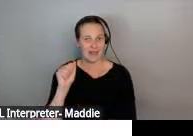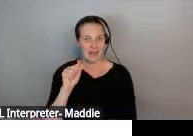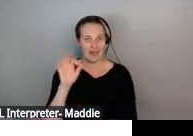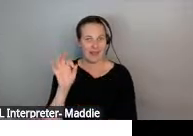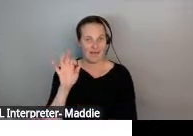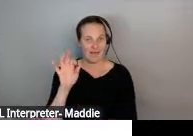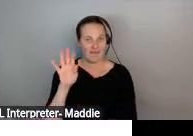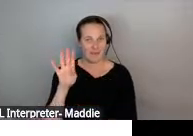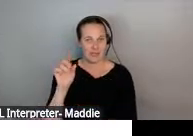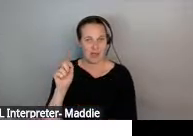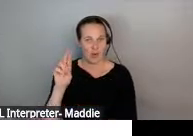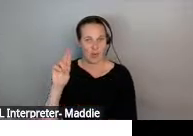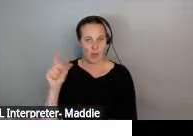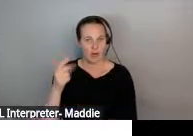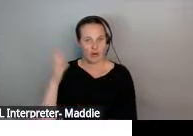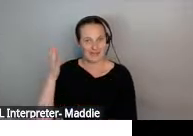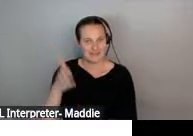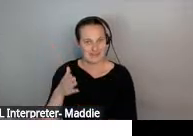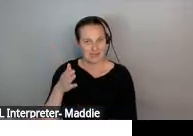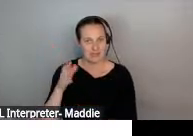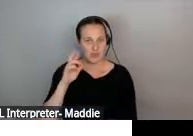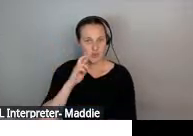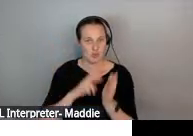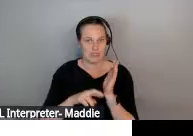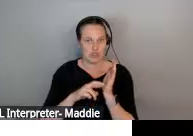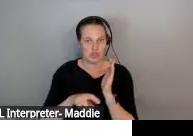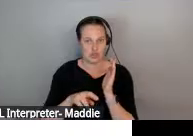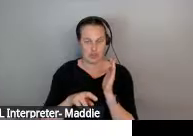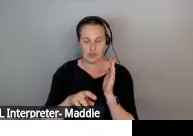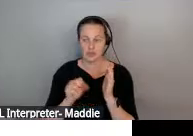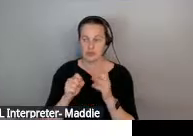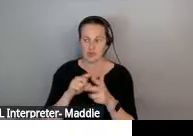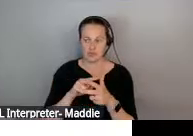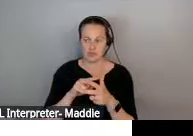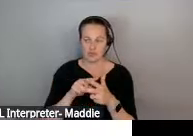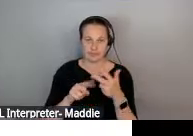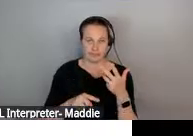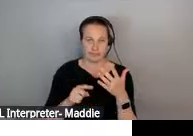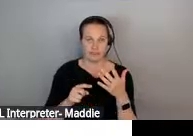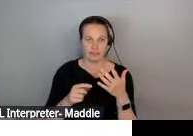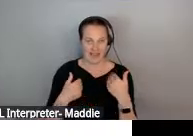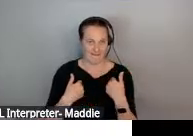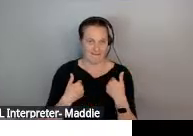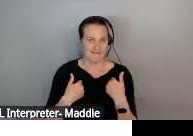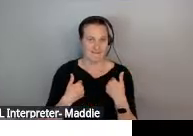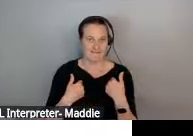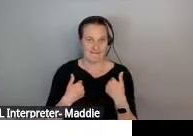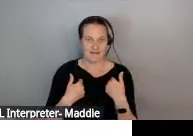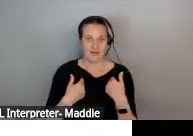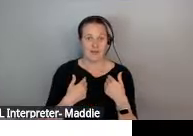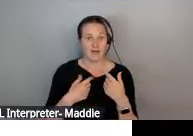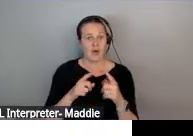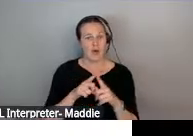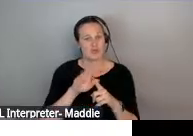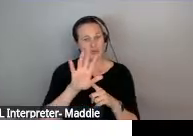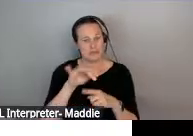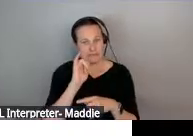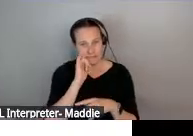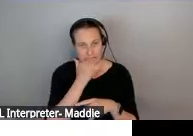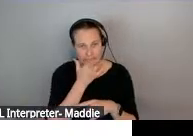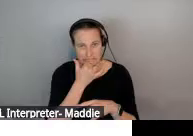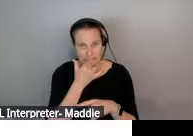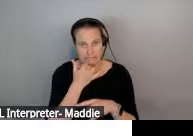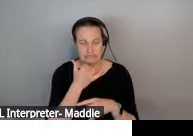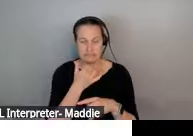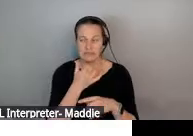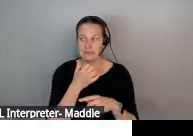afb.org/research. So that's the resources that we have. I forgot to mention at the beginning that there was a mix-up with the slides. So you may